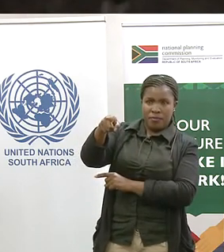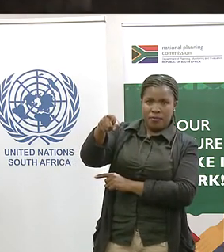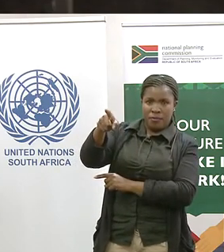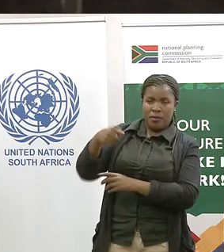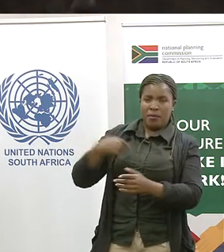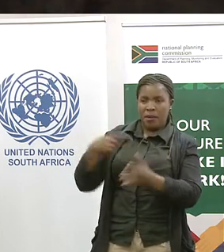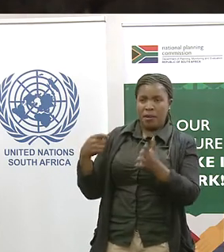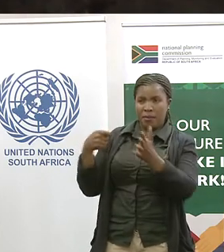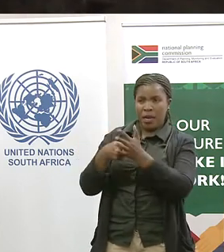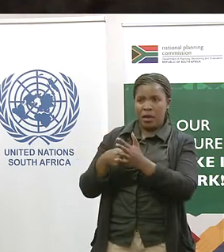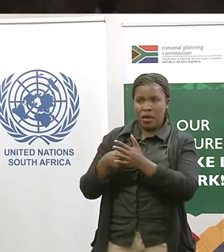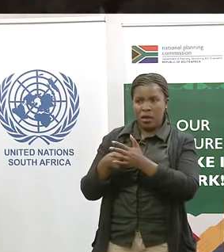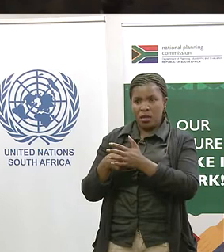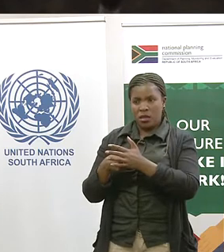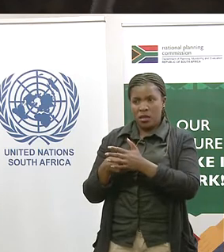I bought this one